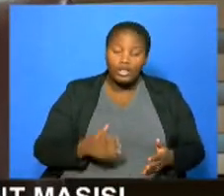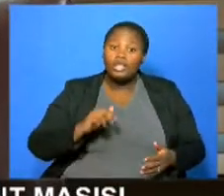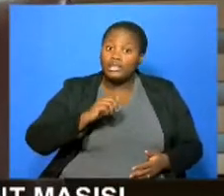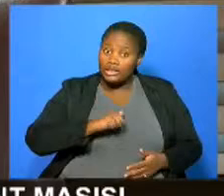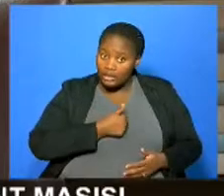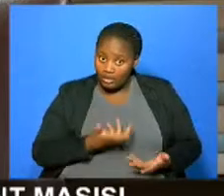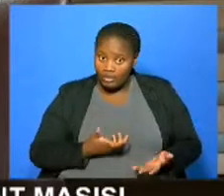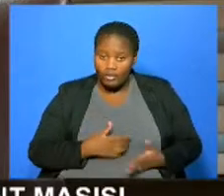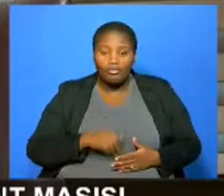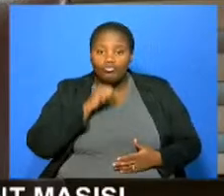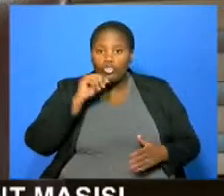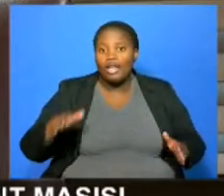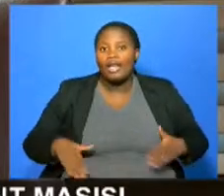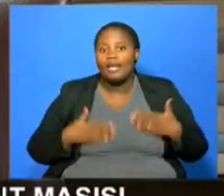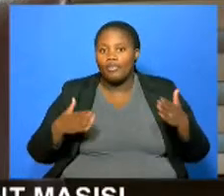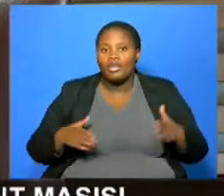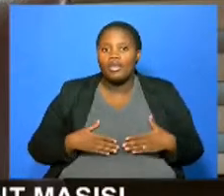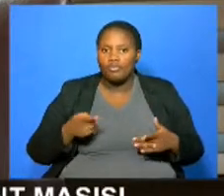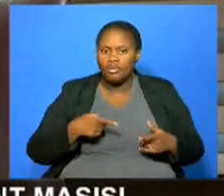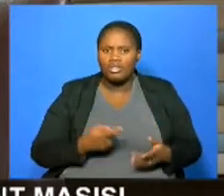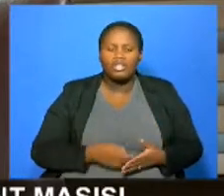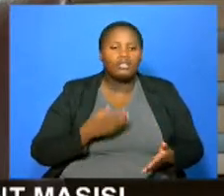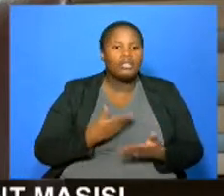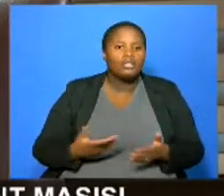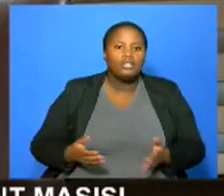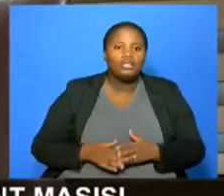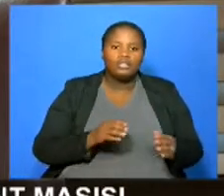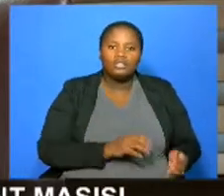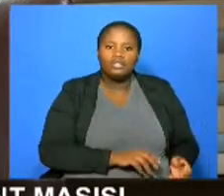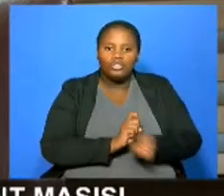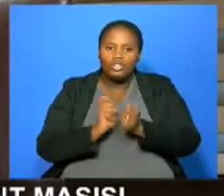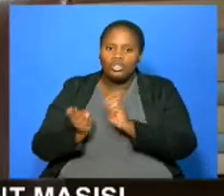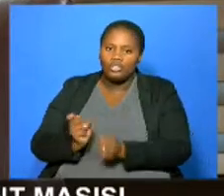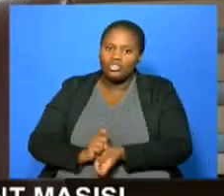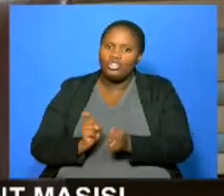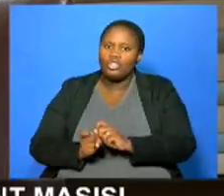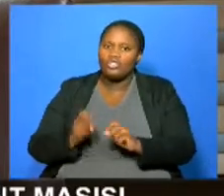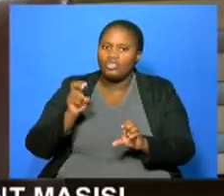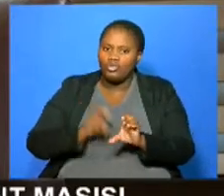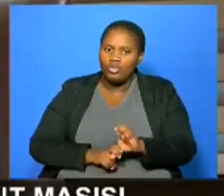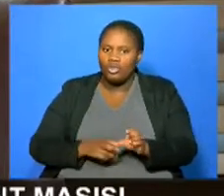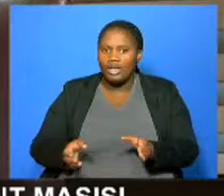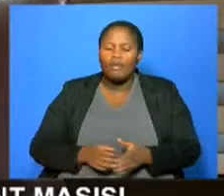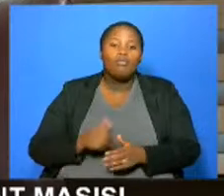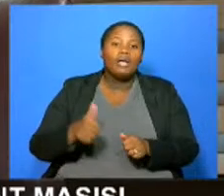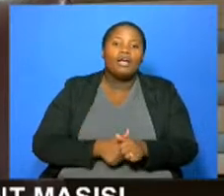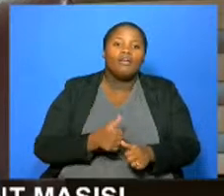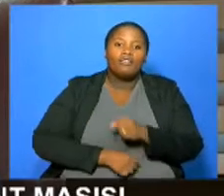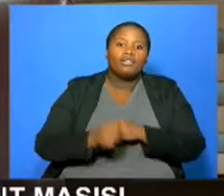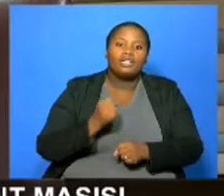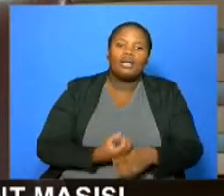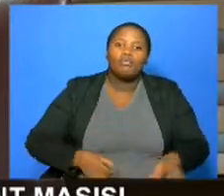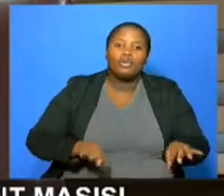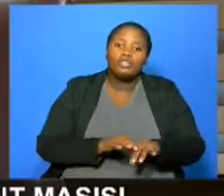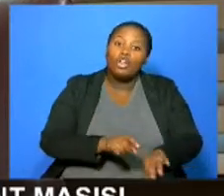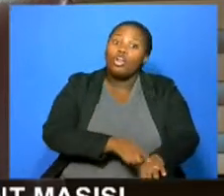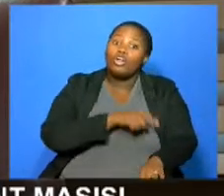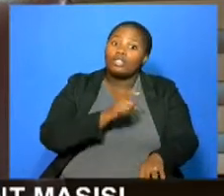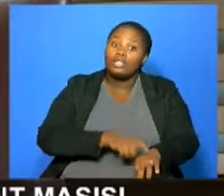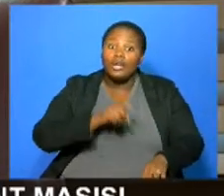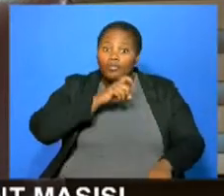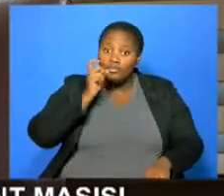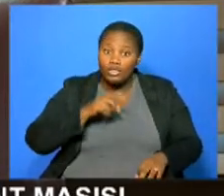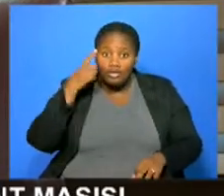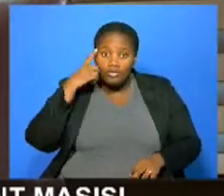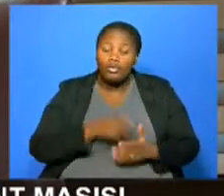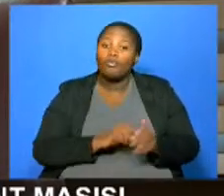personally dissatisfied about this thing of rotation of chair every year. I think it should last longer because then the chair can supervise